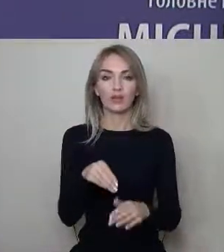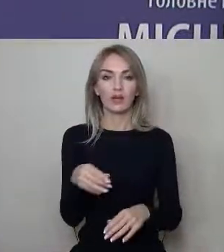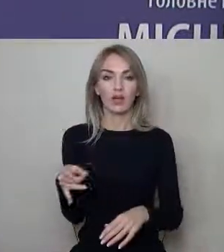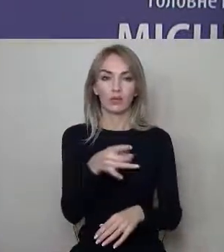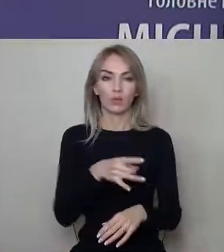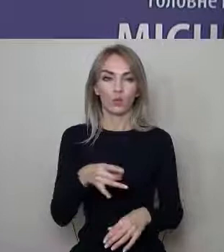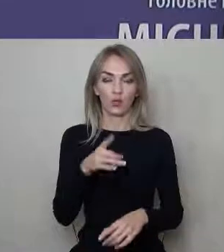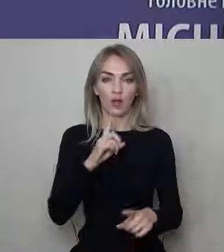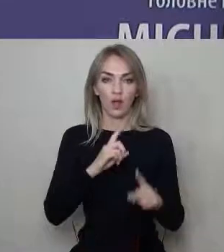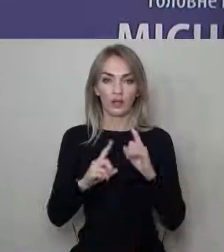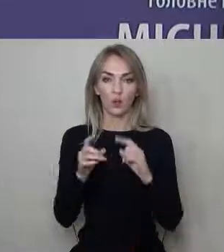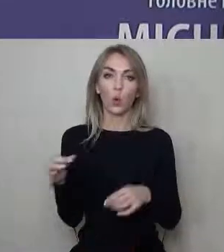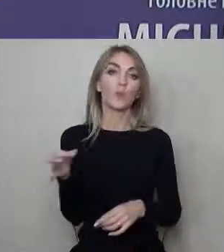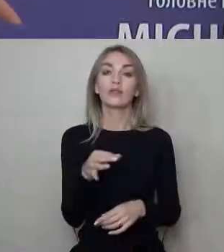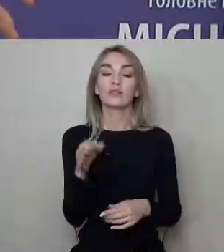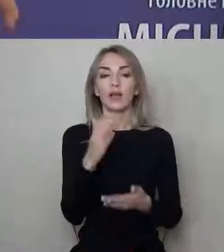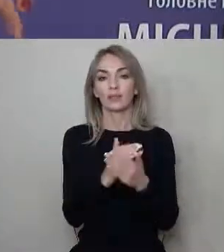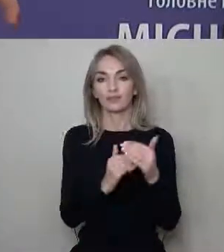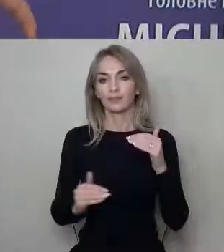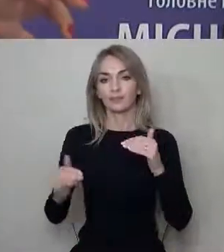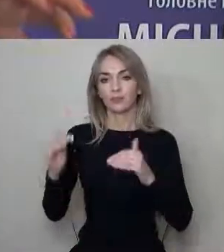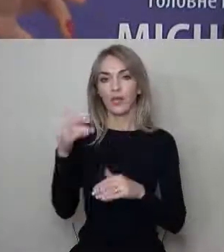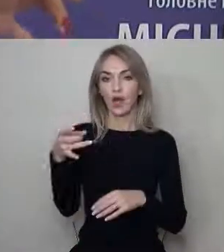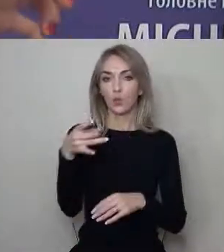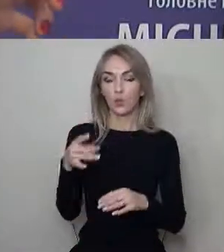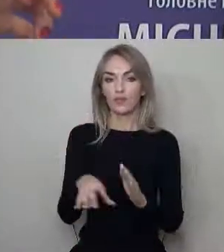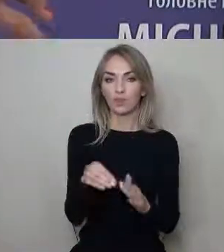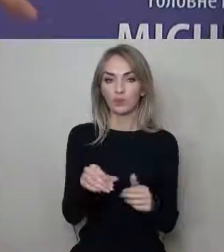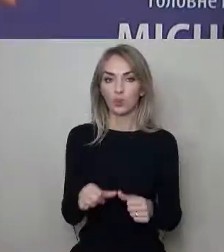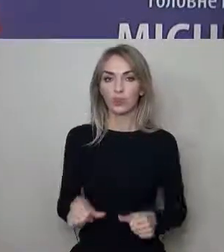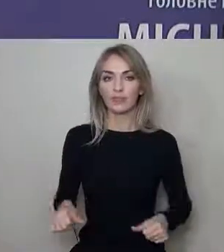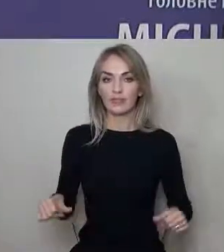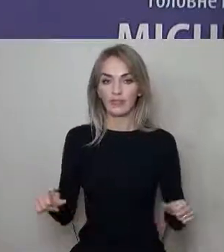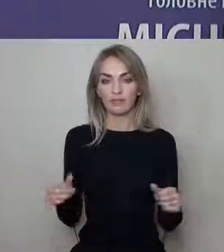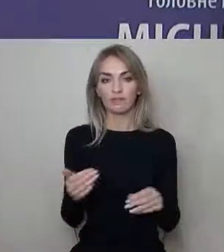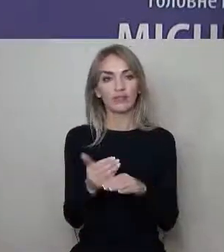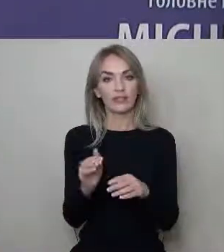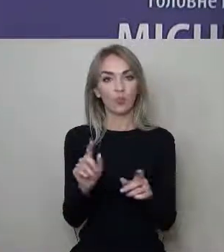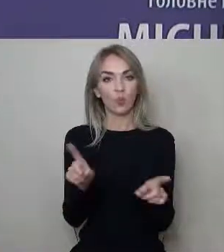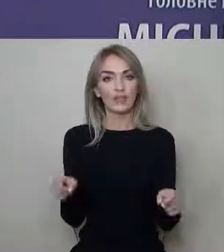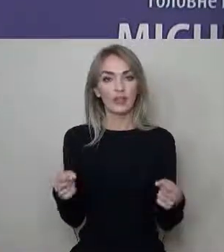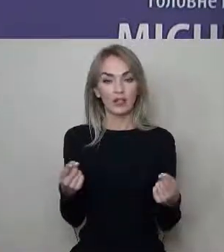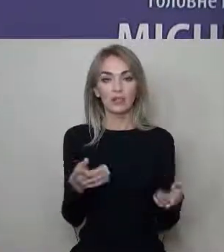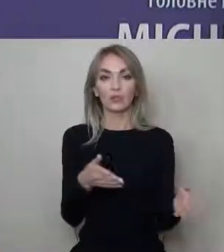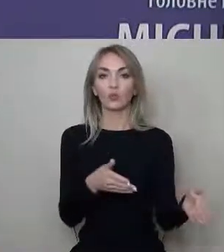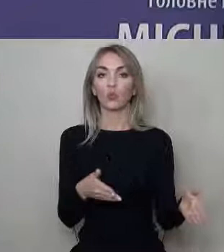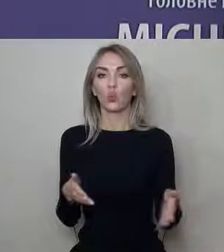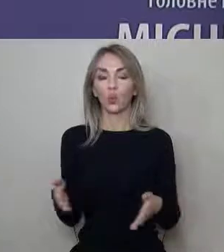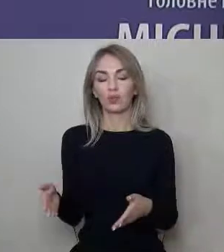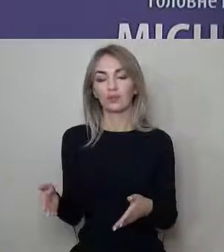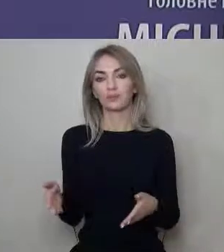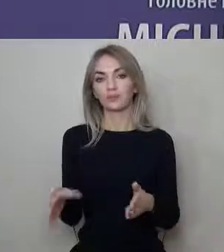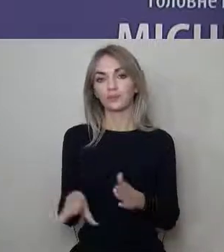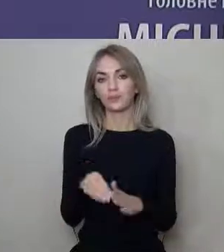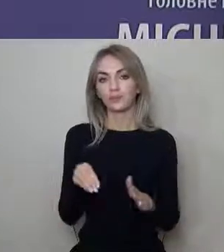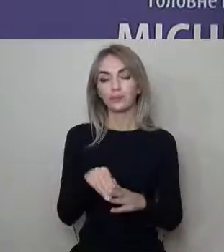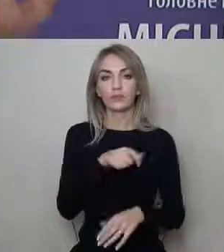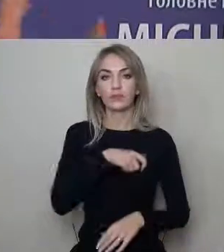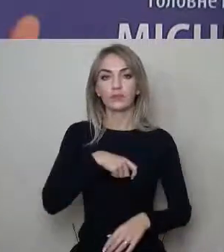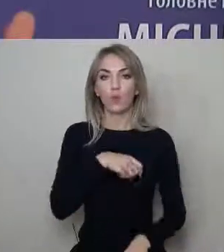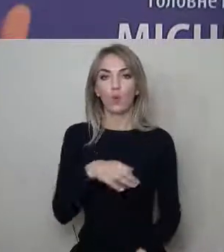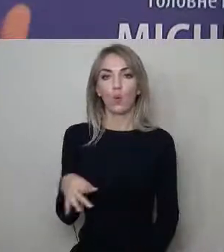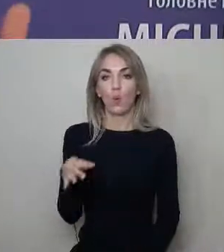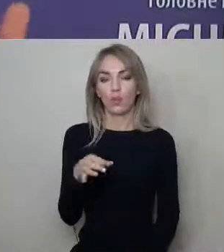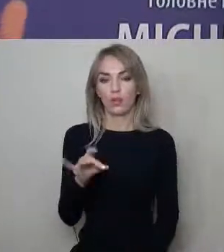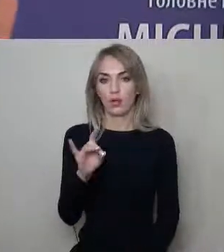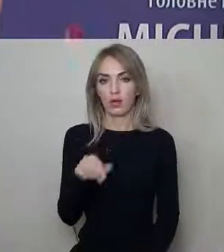to Rayon Council, the Oblast one is superior to Rayon Election Commission when it comes to